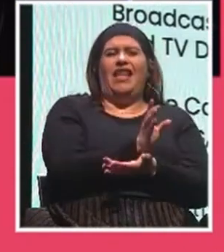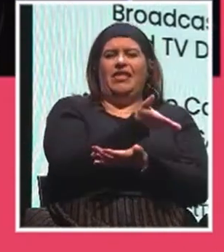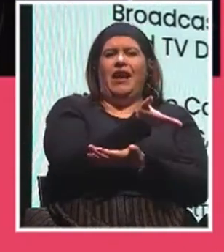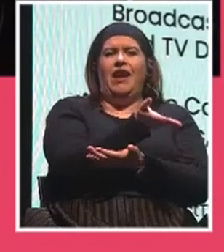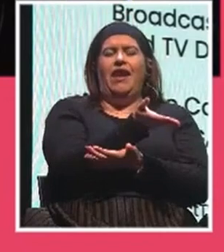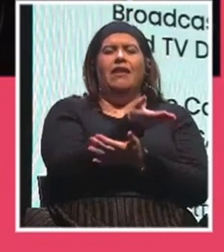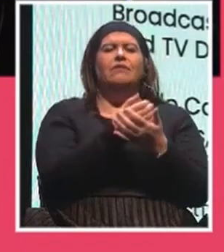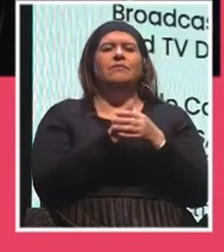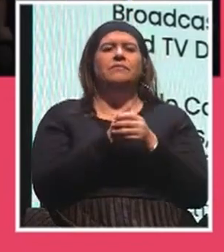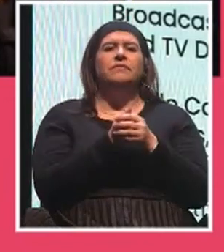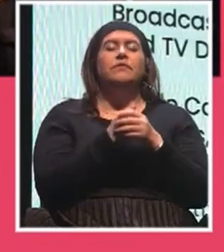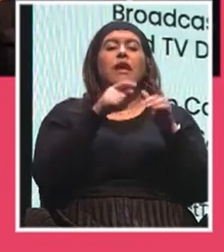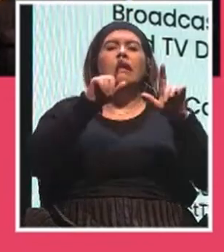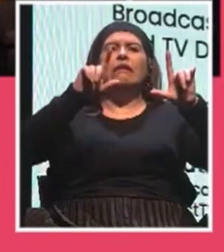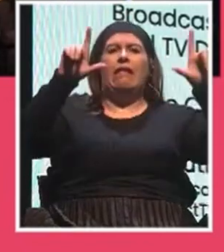here with